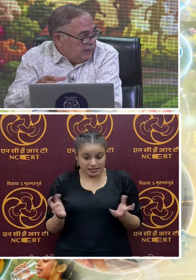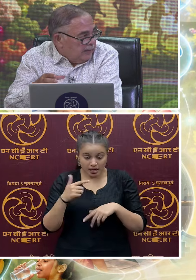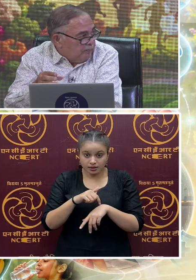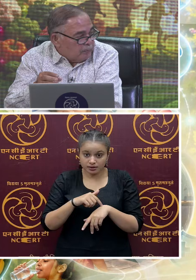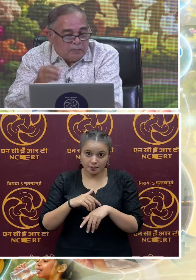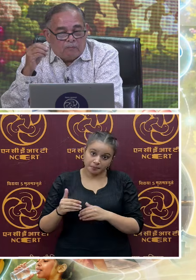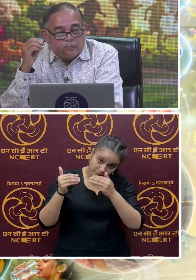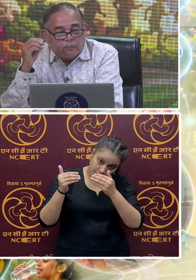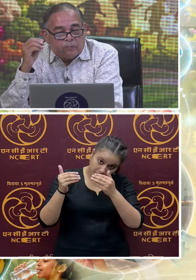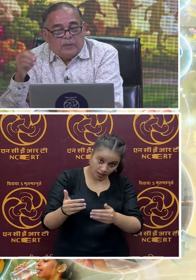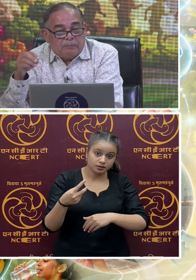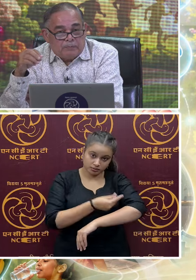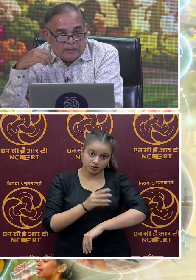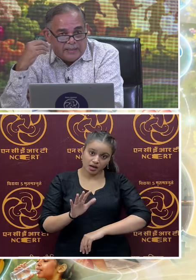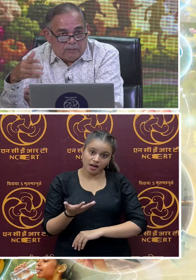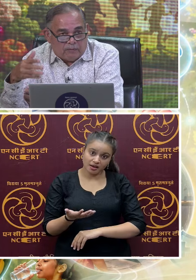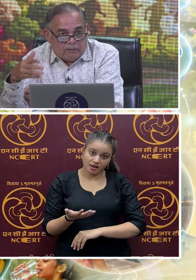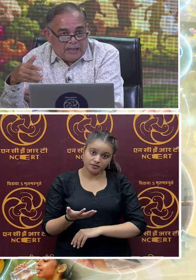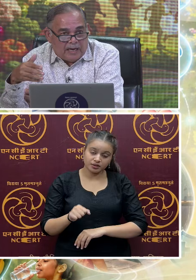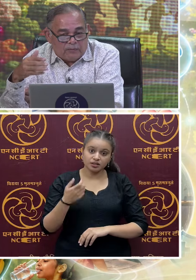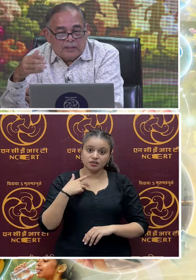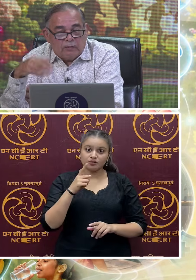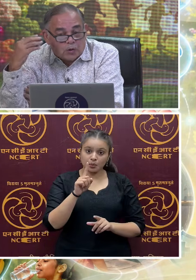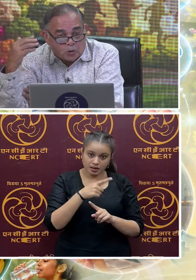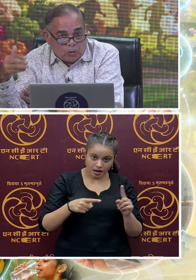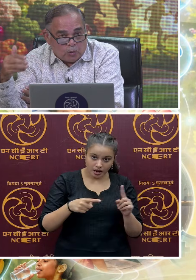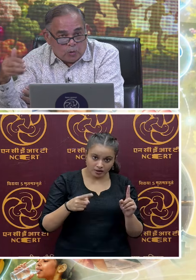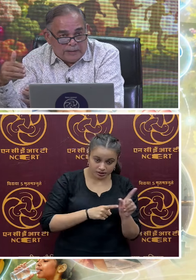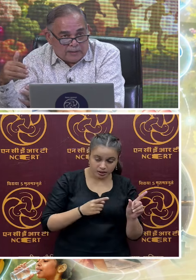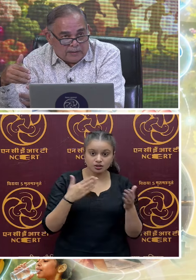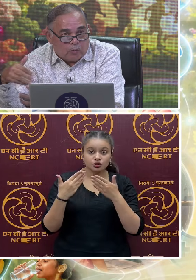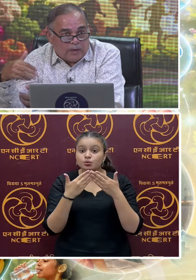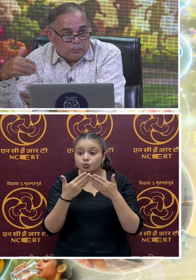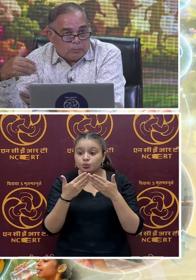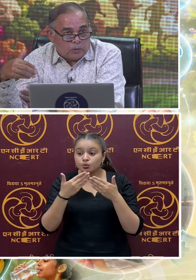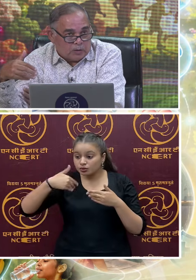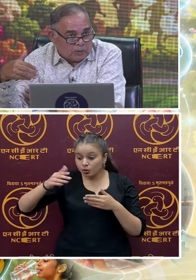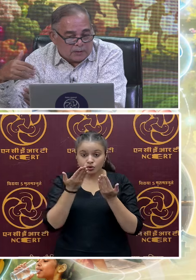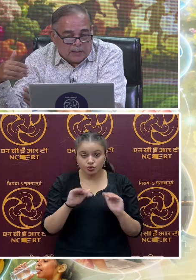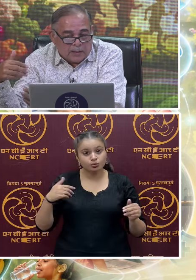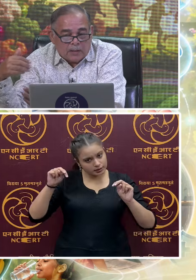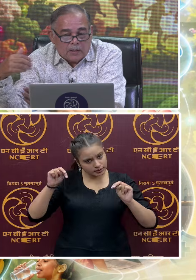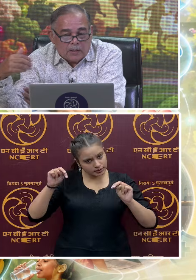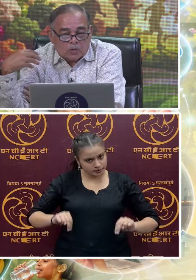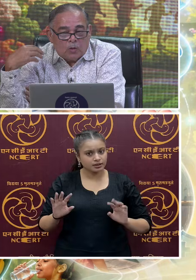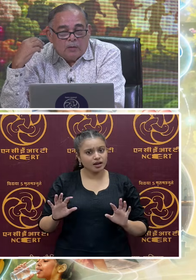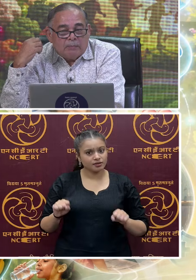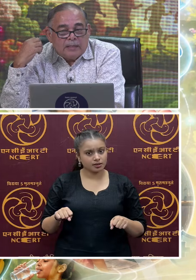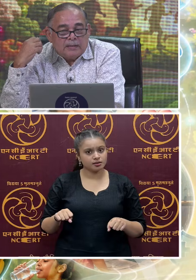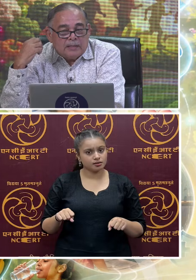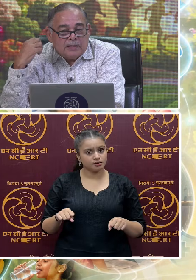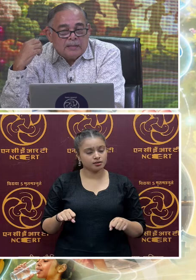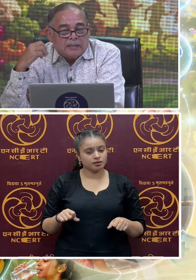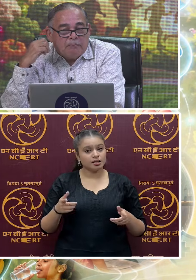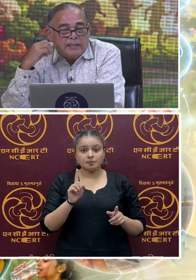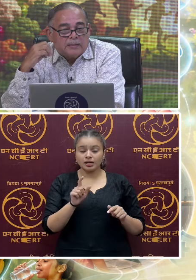child. Well, even at 1.5 years, even school going children require booster doses. So,